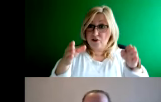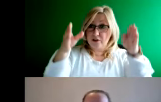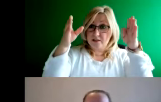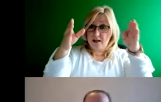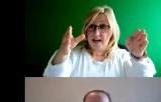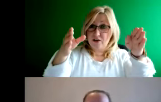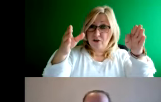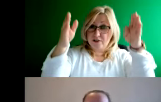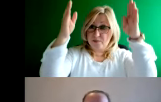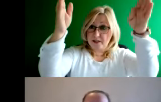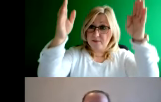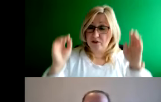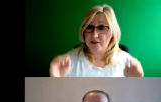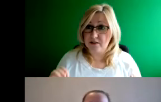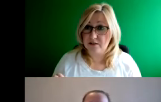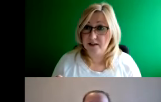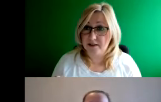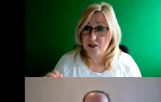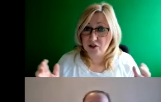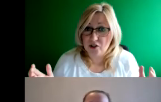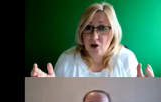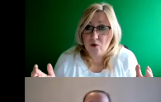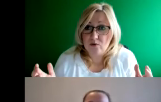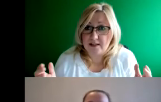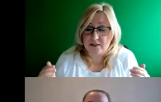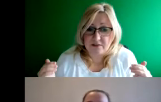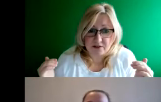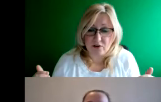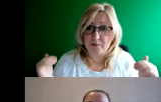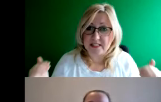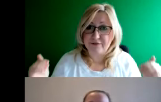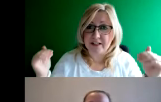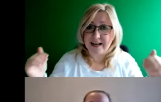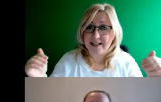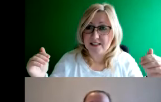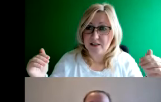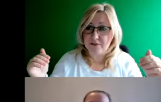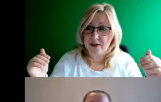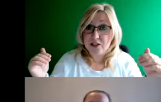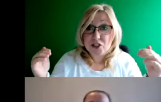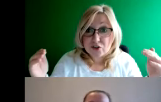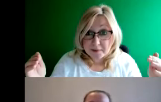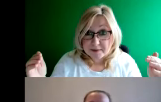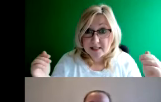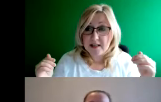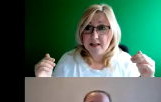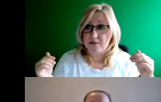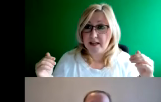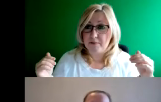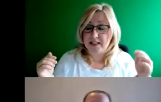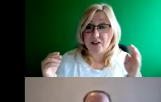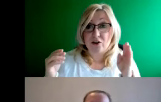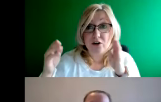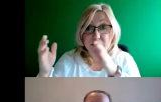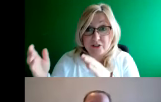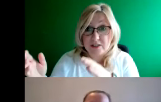circuit court, high court, supreme court. Yeah, you know that there are going to be different kinds of scripts. There may